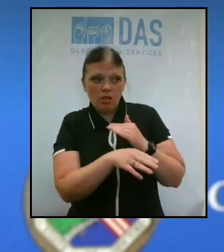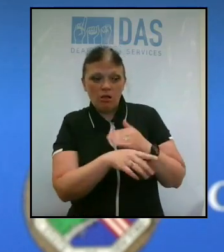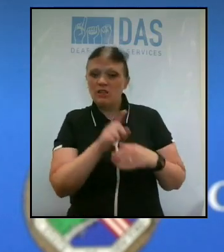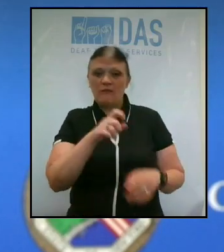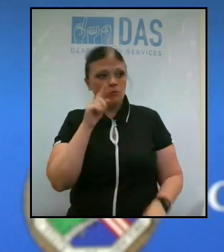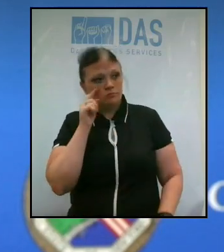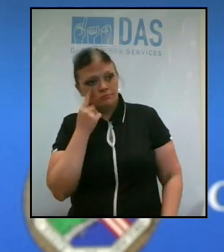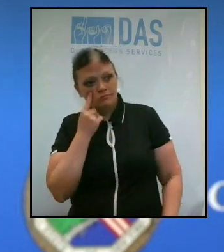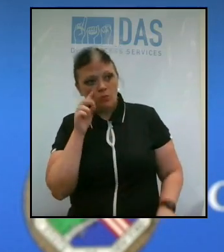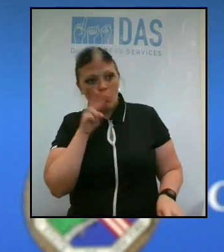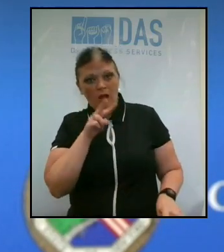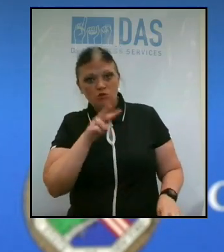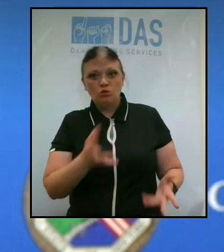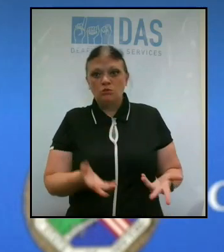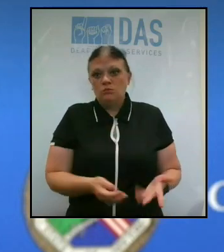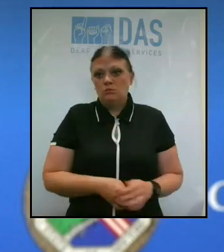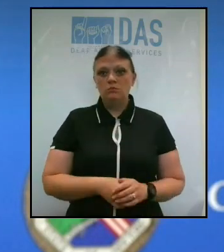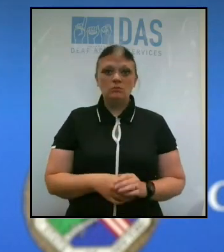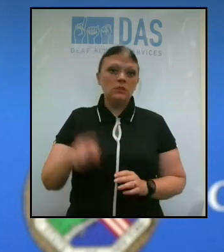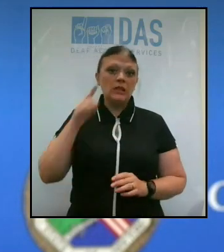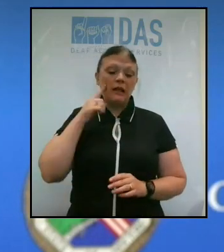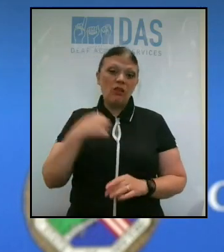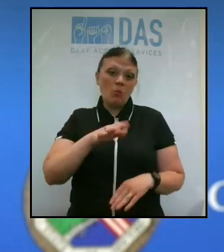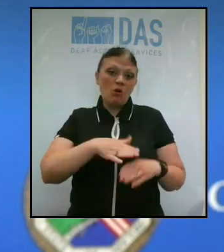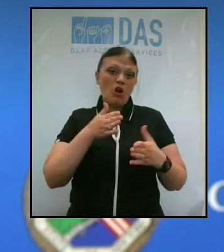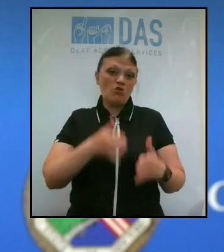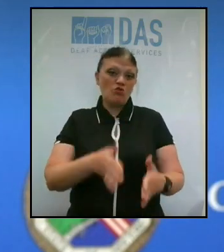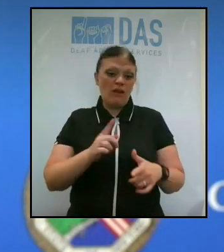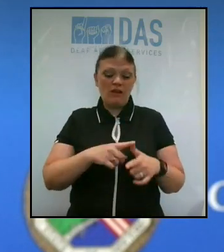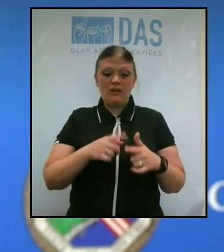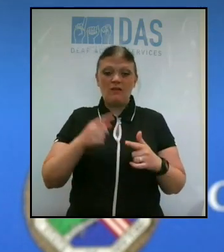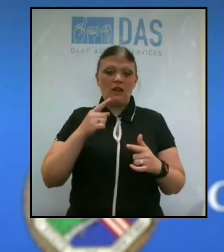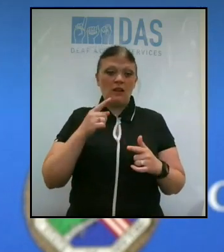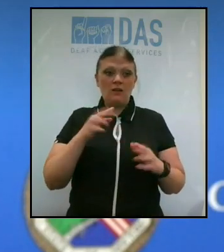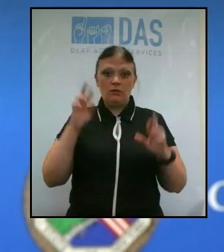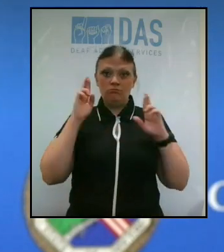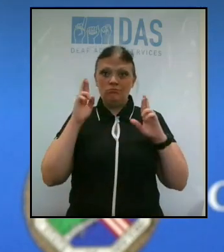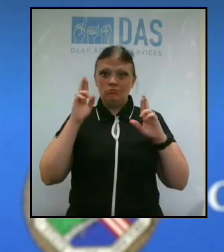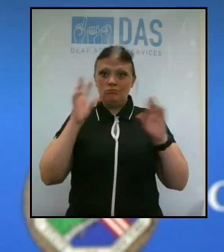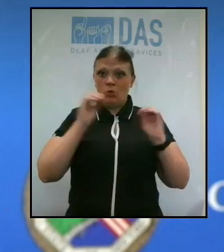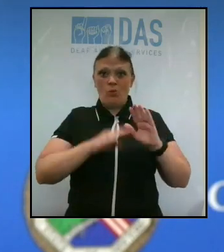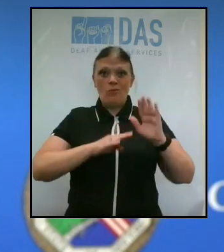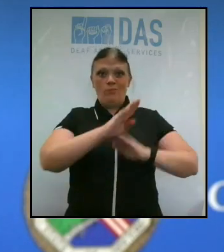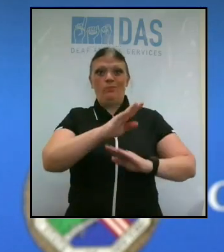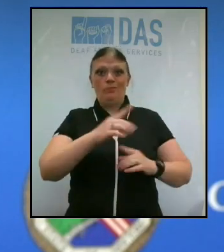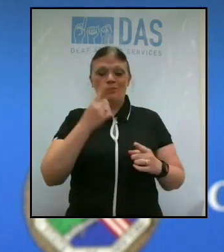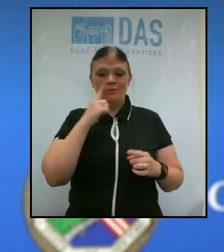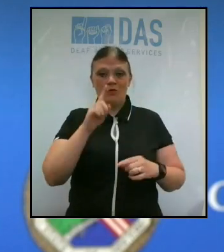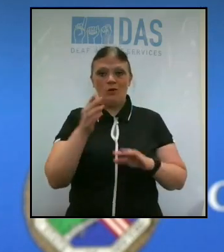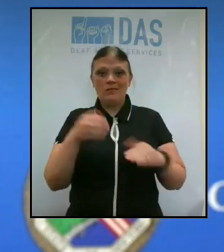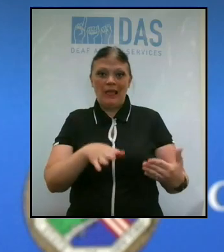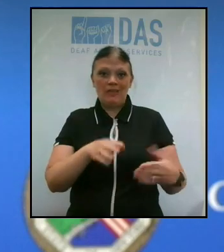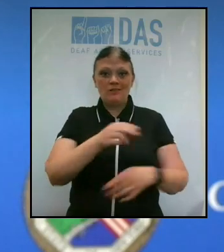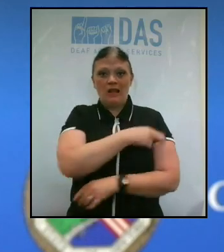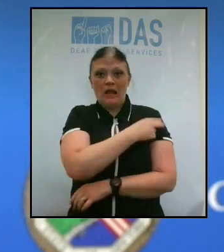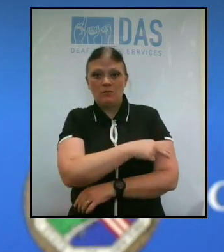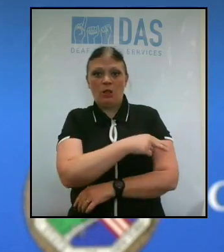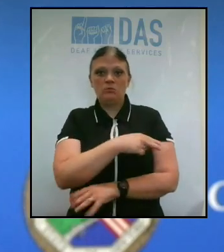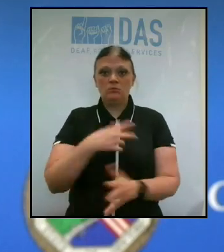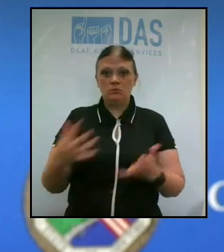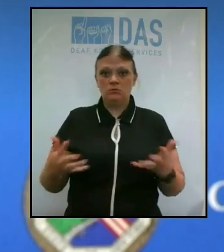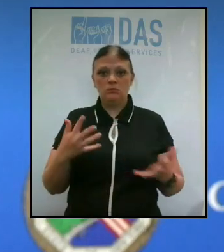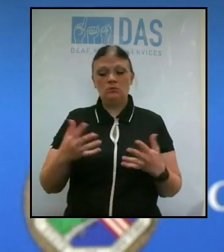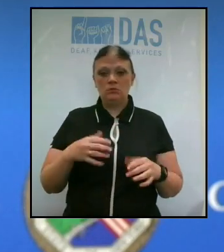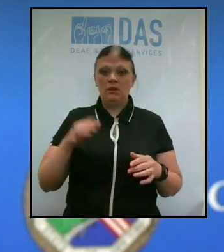on that. So I think we're on track, and let's hope that we don't have that spike in hospitalizations or deaths in hospitals that